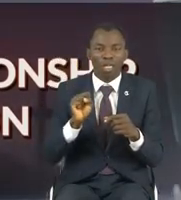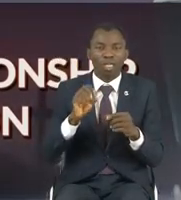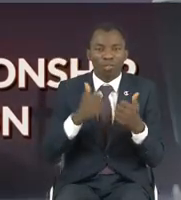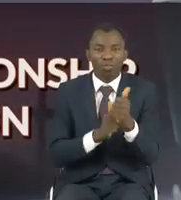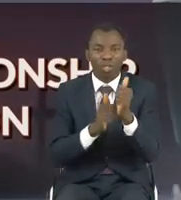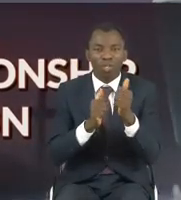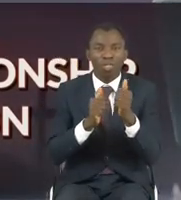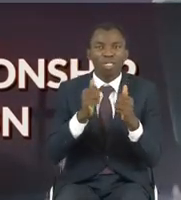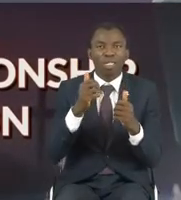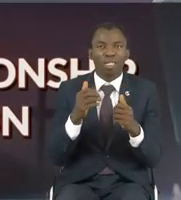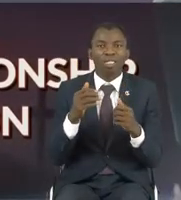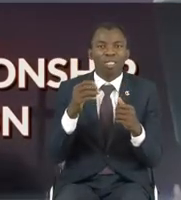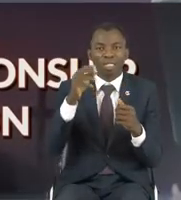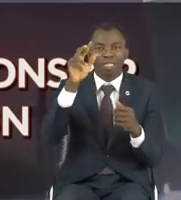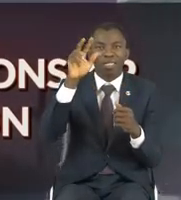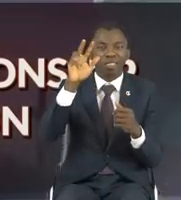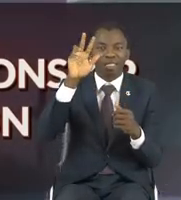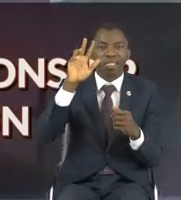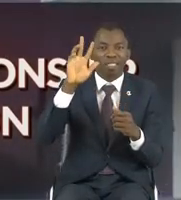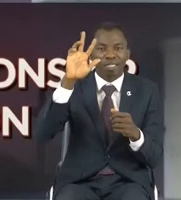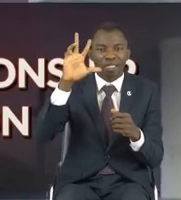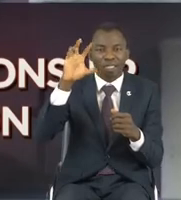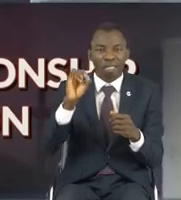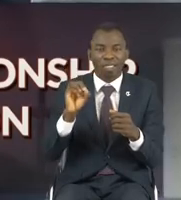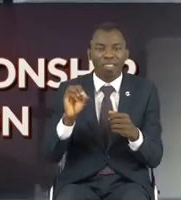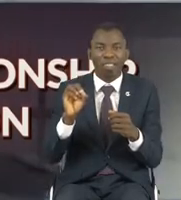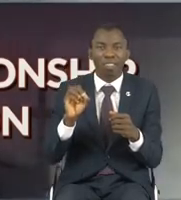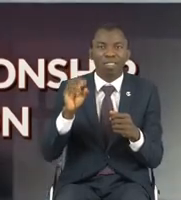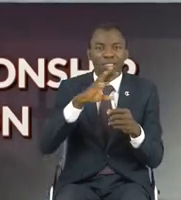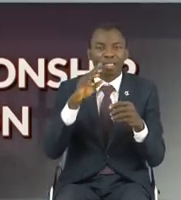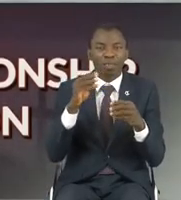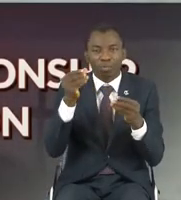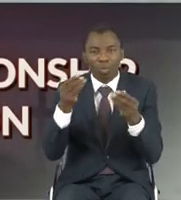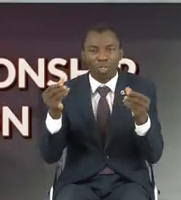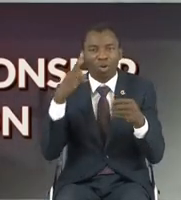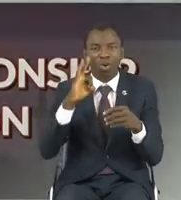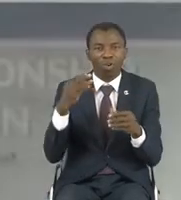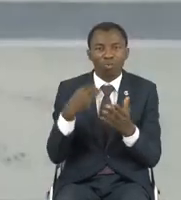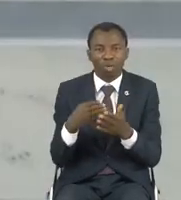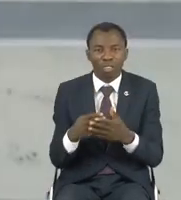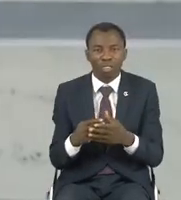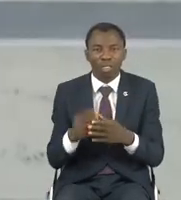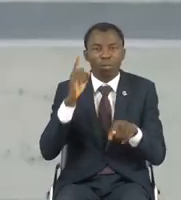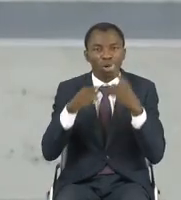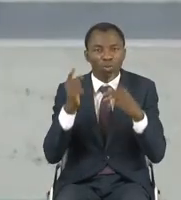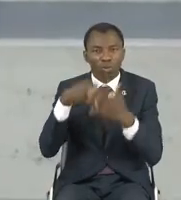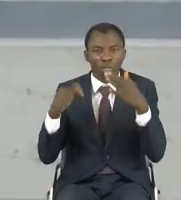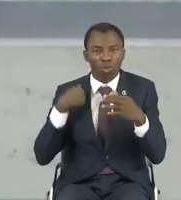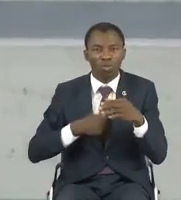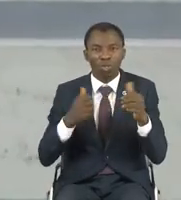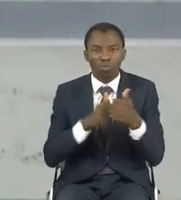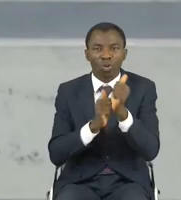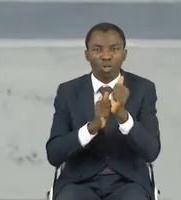silver. And then he ended up in perdition. But what will follow? Who will